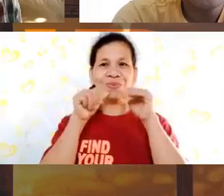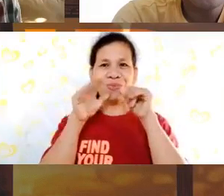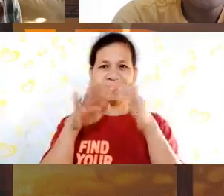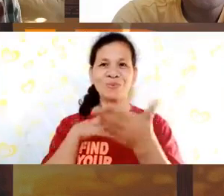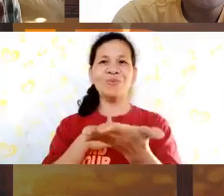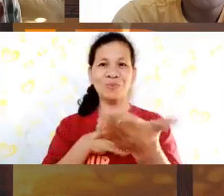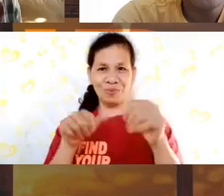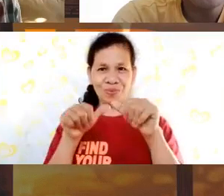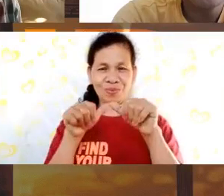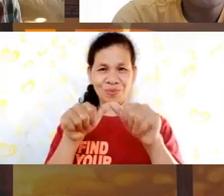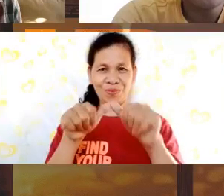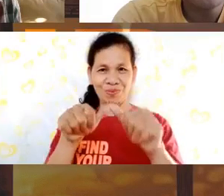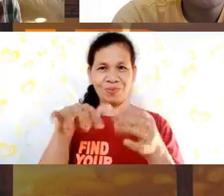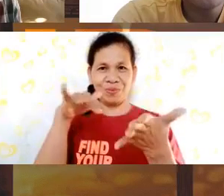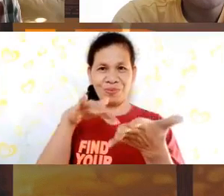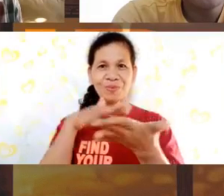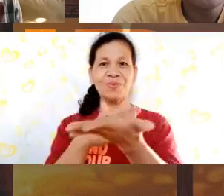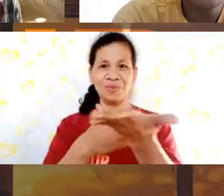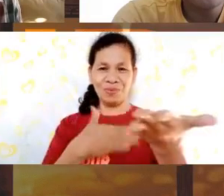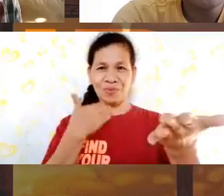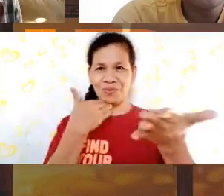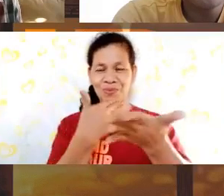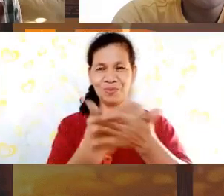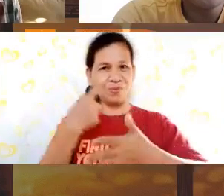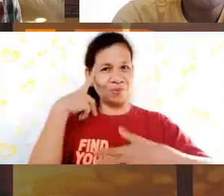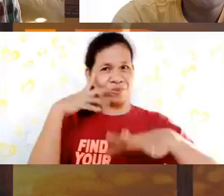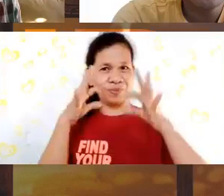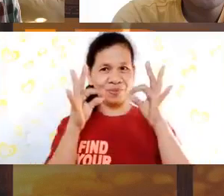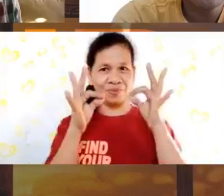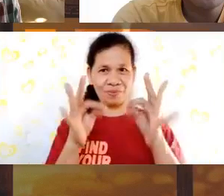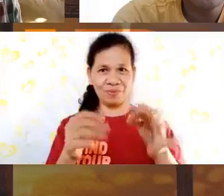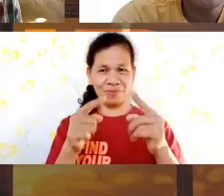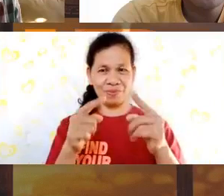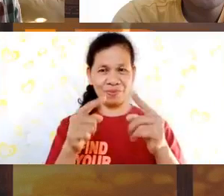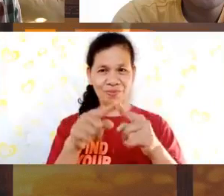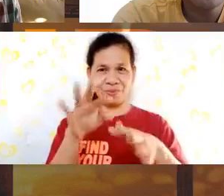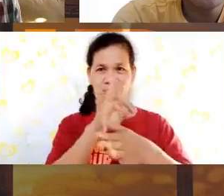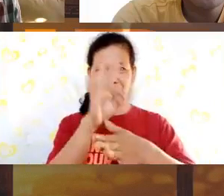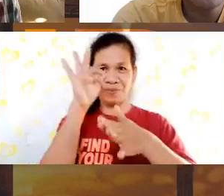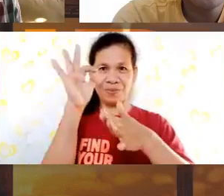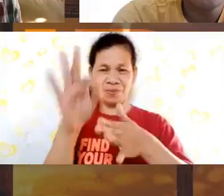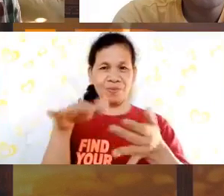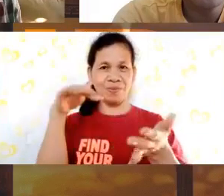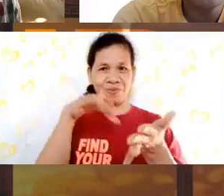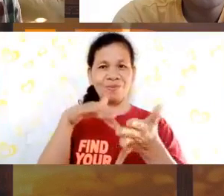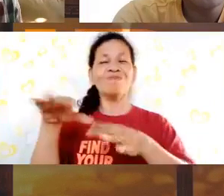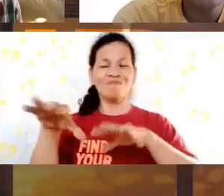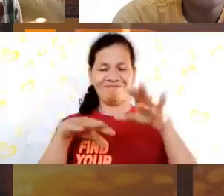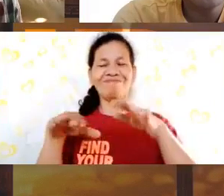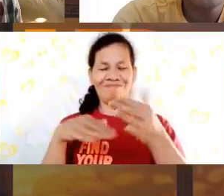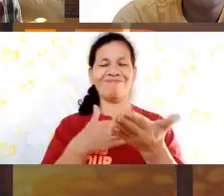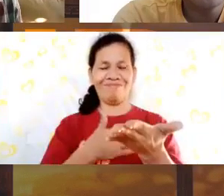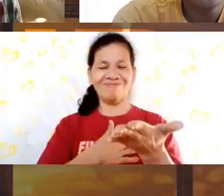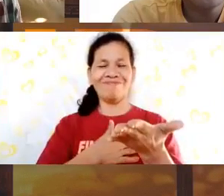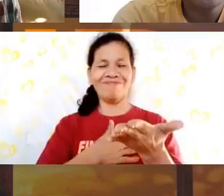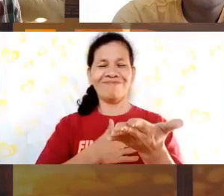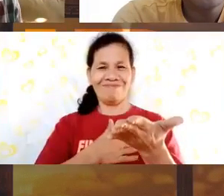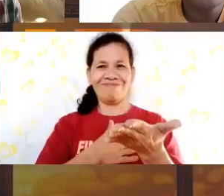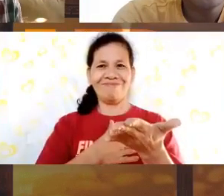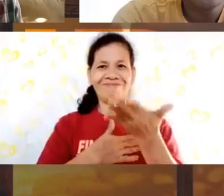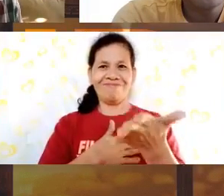your studies, you have the good decision to finish studies, do that please, and